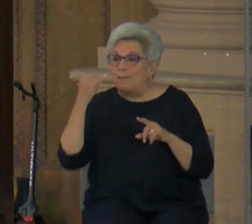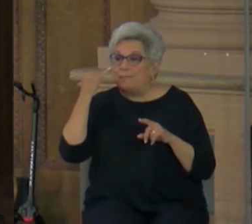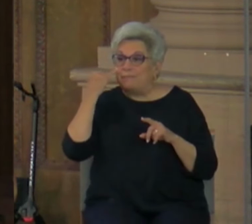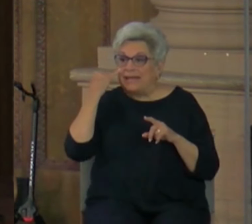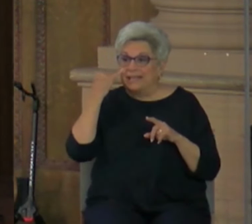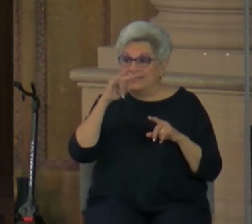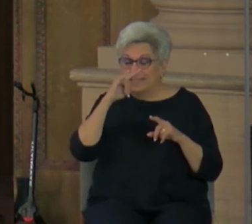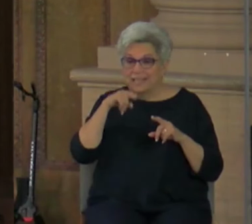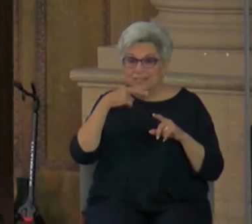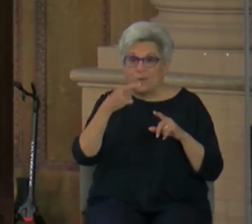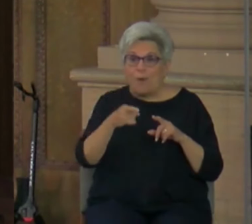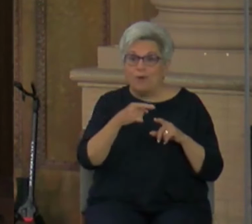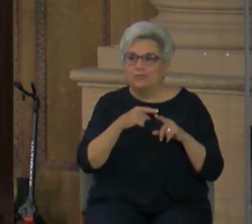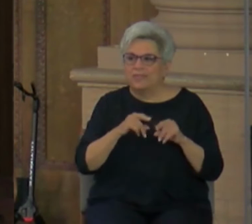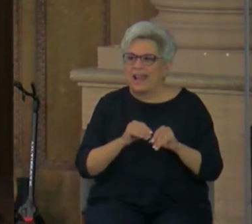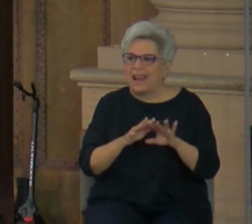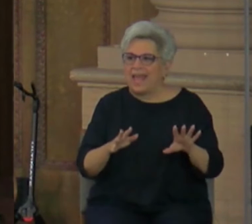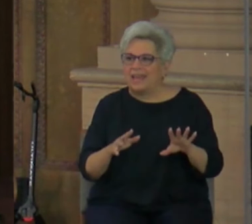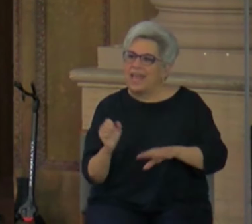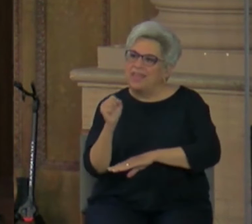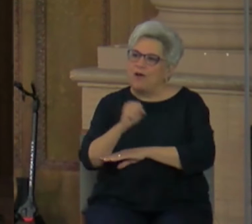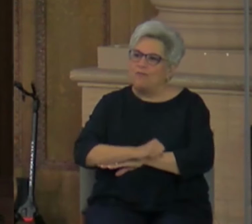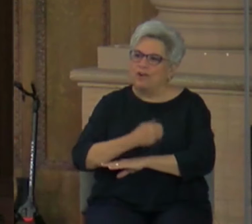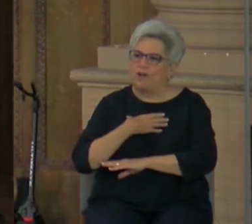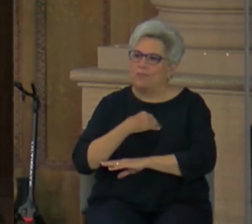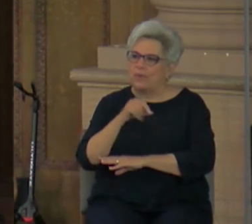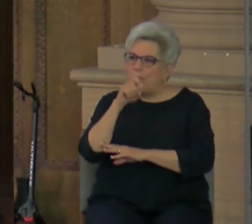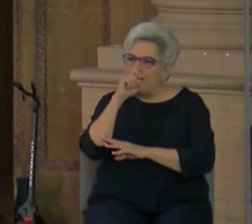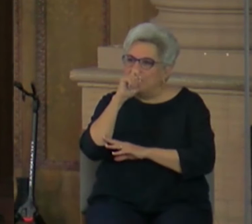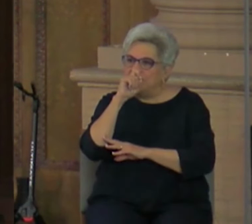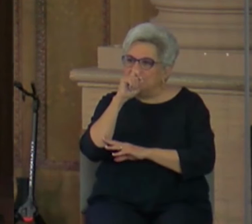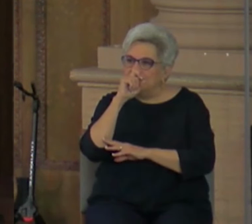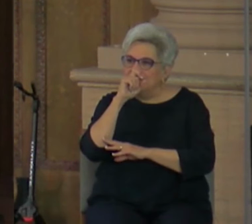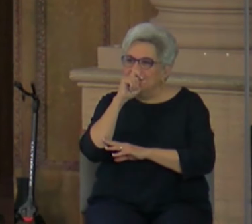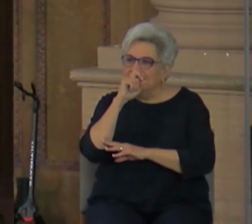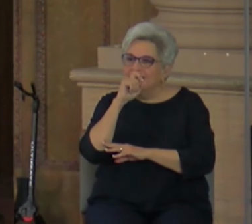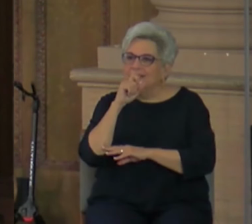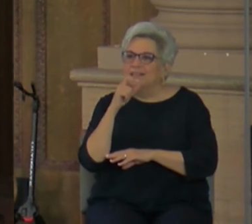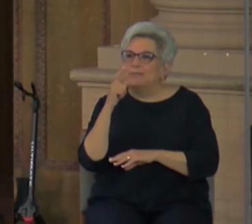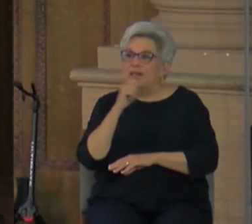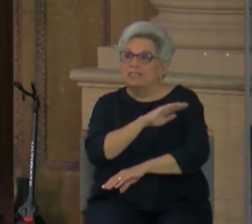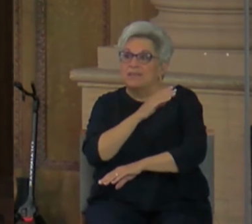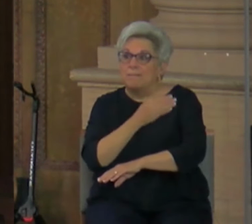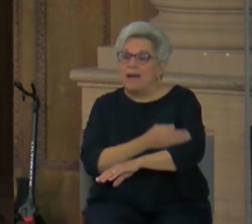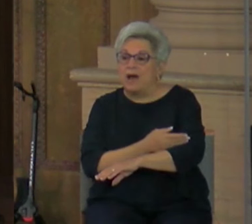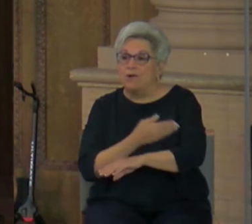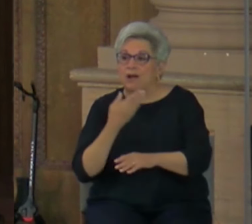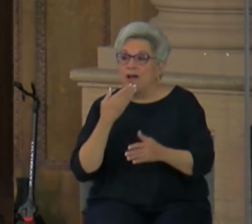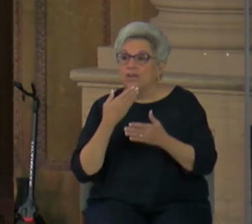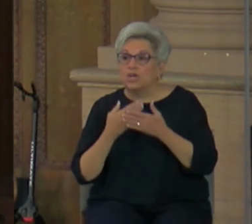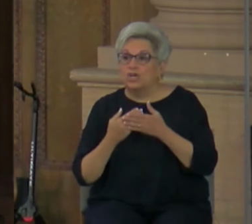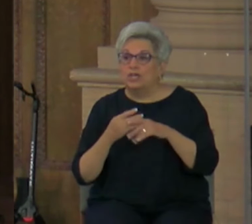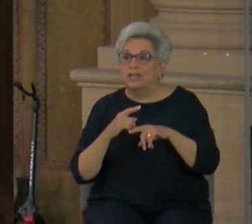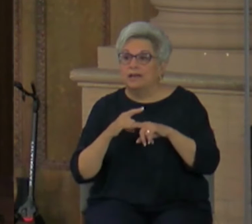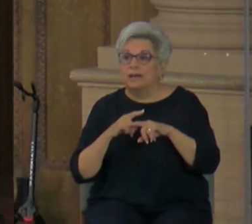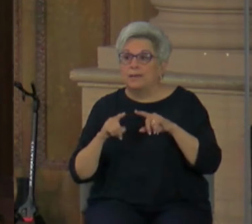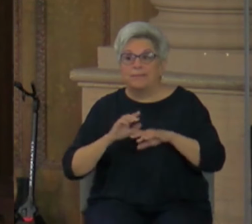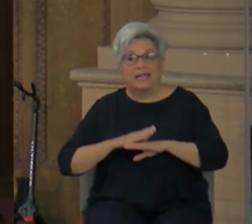overcome a white witch because of the power of a good and not tame lion, Well, that's a much better story.